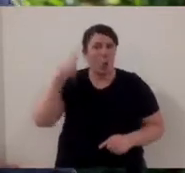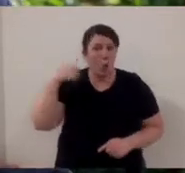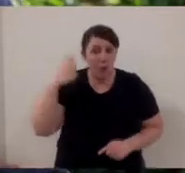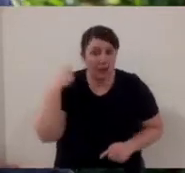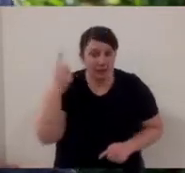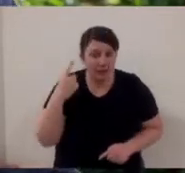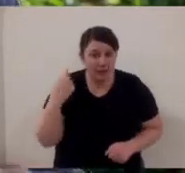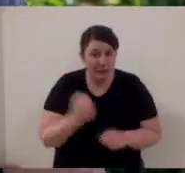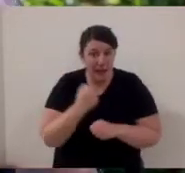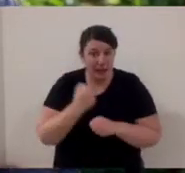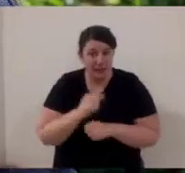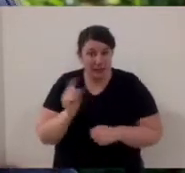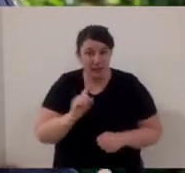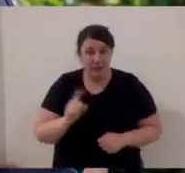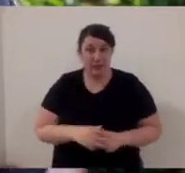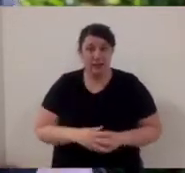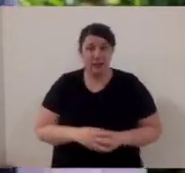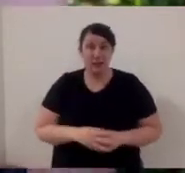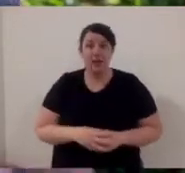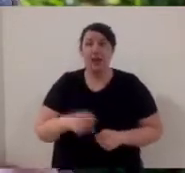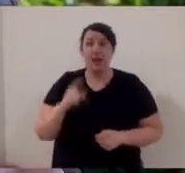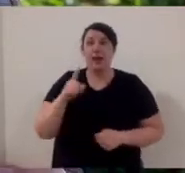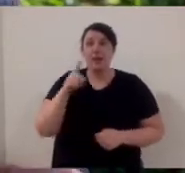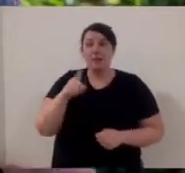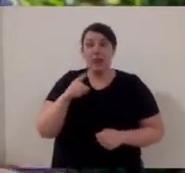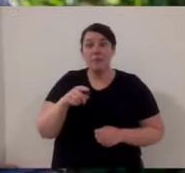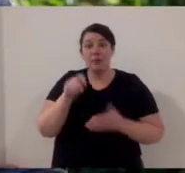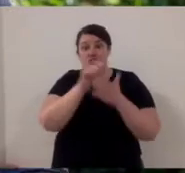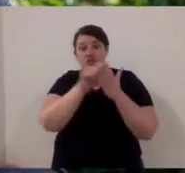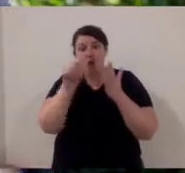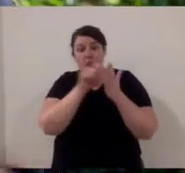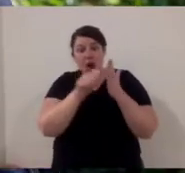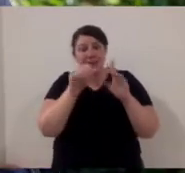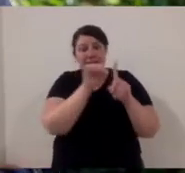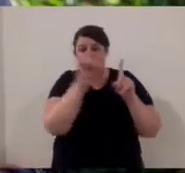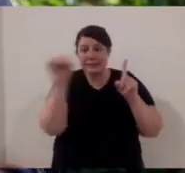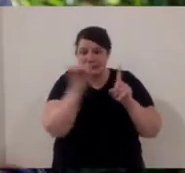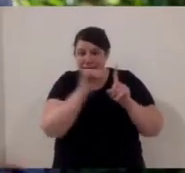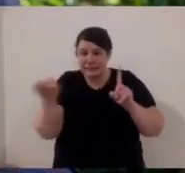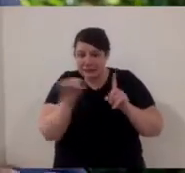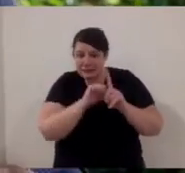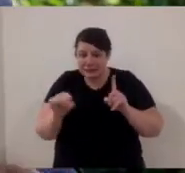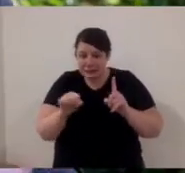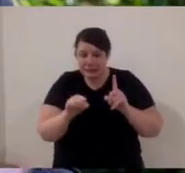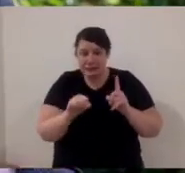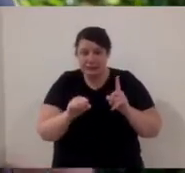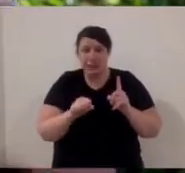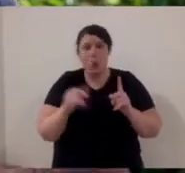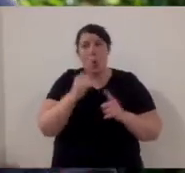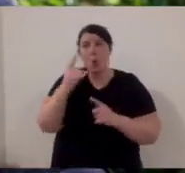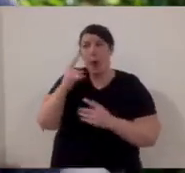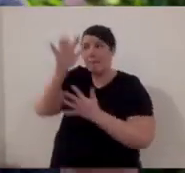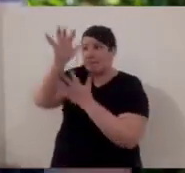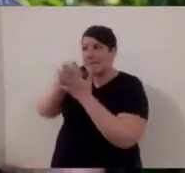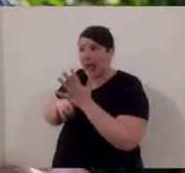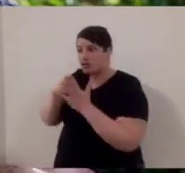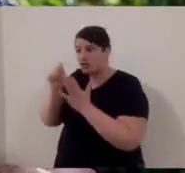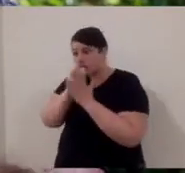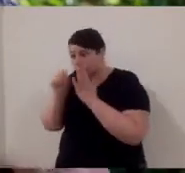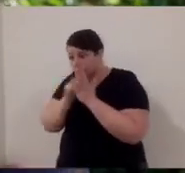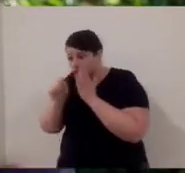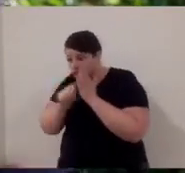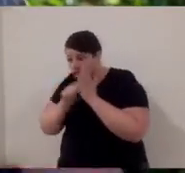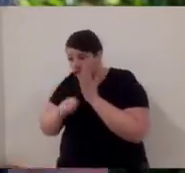what are they? And if you're happy to, send them in to me. Write a couple of sentences for the little kids, and I'd like a page on the facts you've taken from